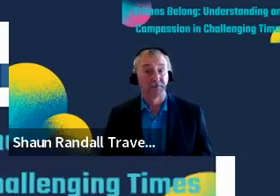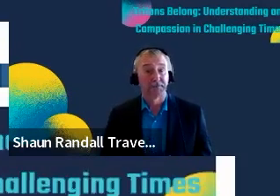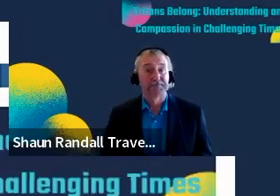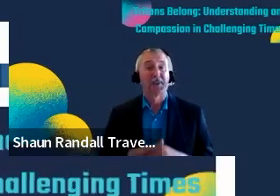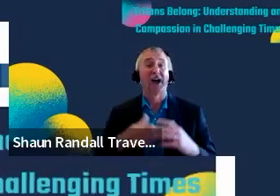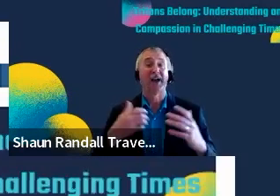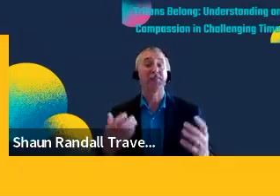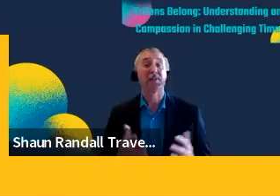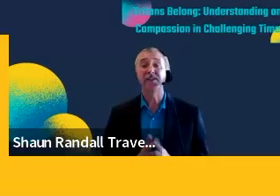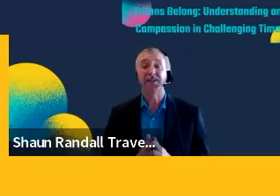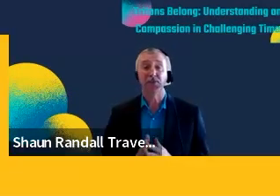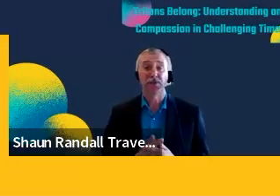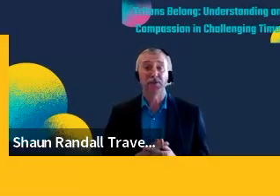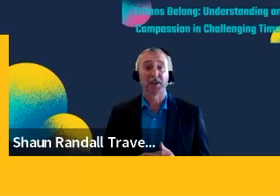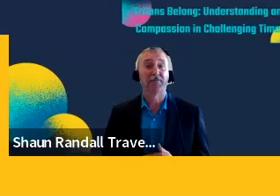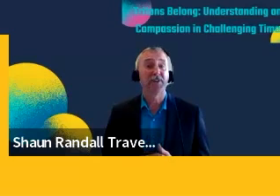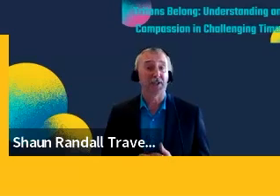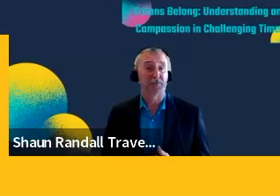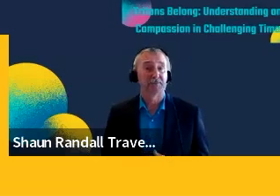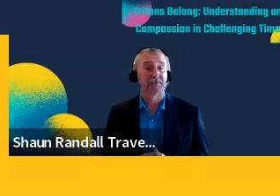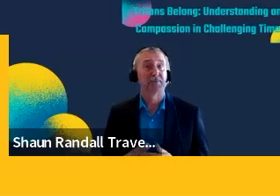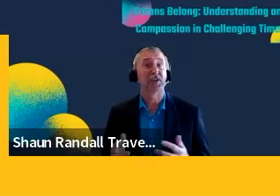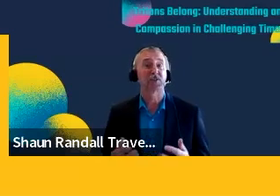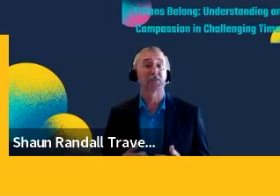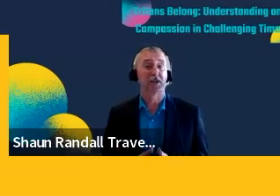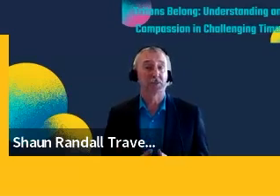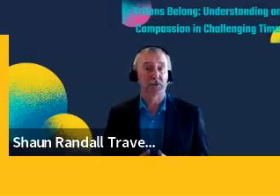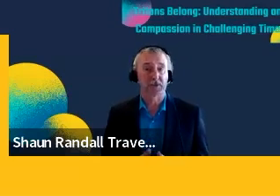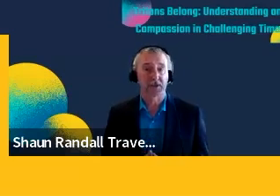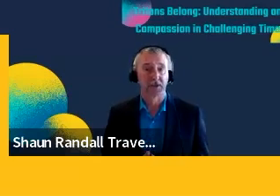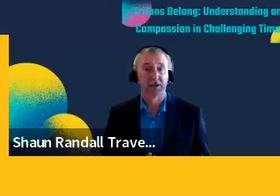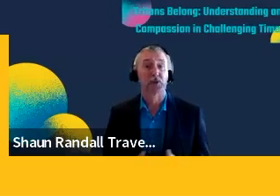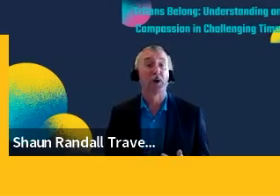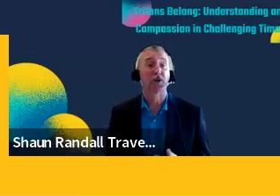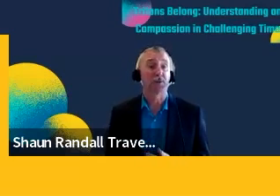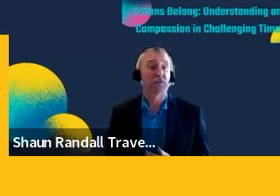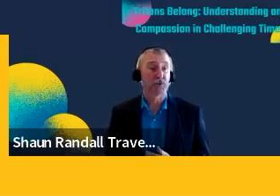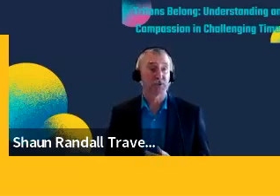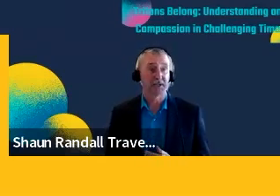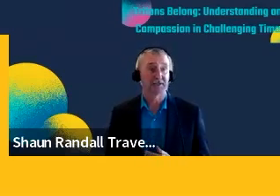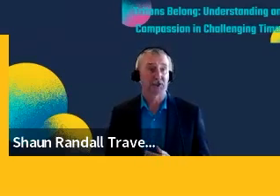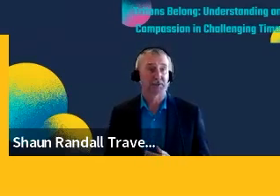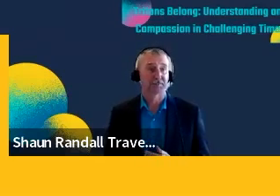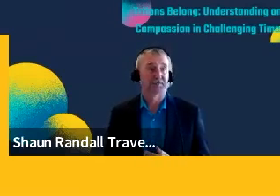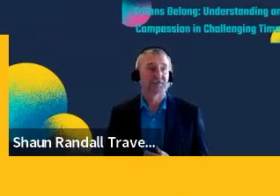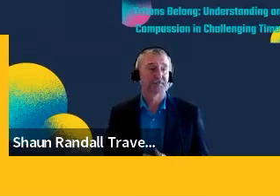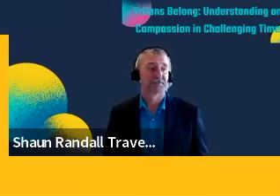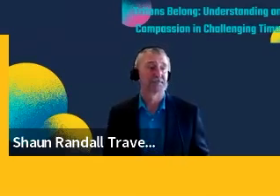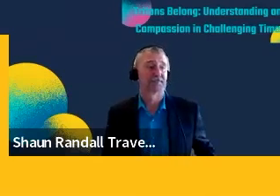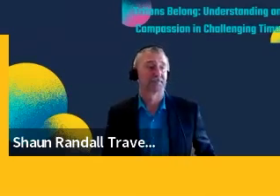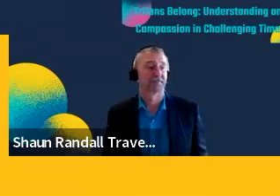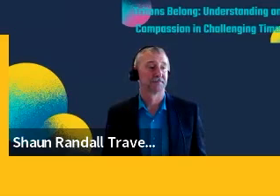Now, I am pleased to introduce a video by Chancellor Pradeep Khosla to welcome you to today's session.